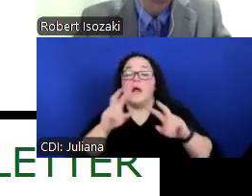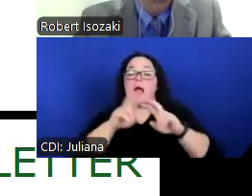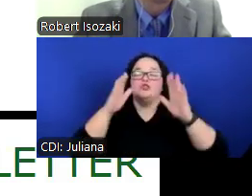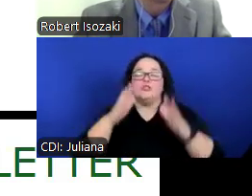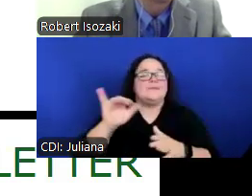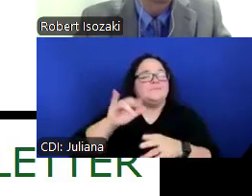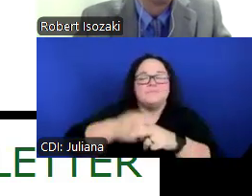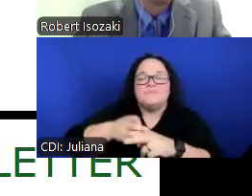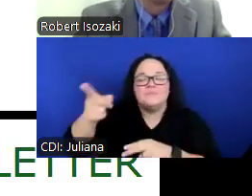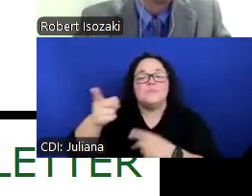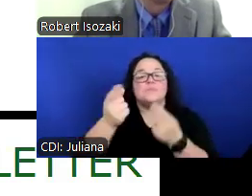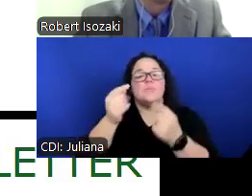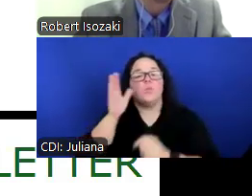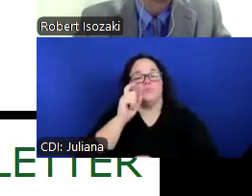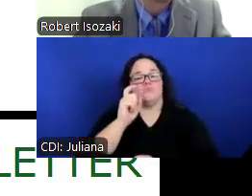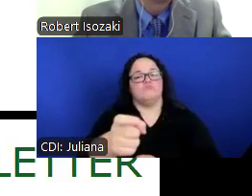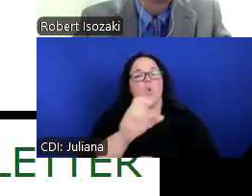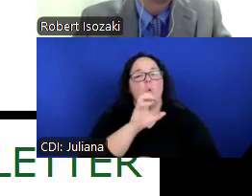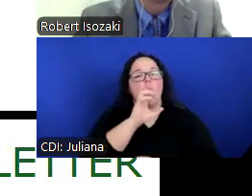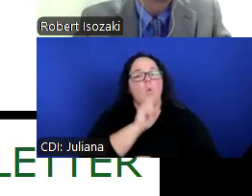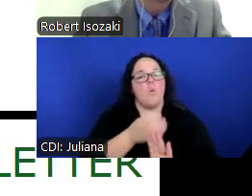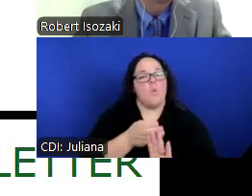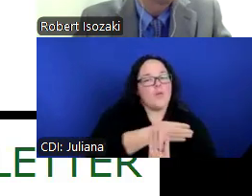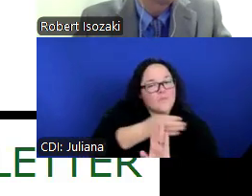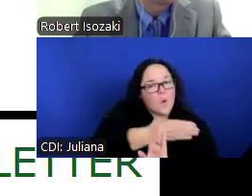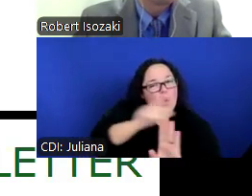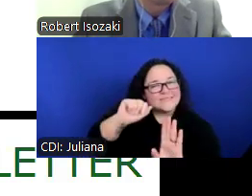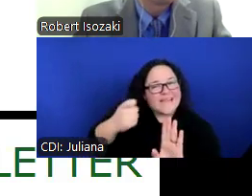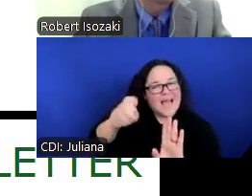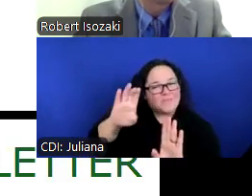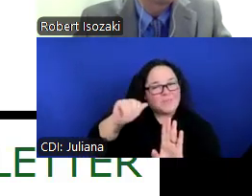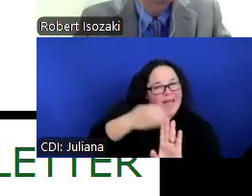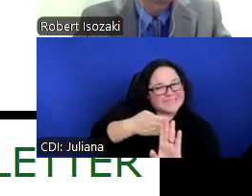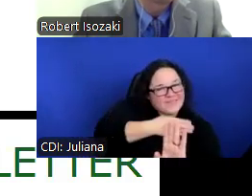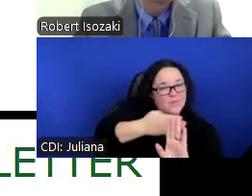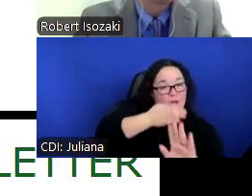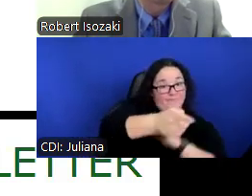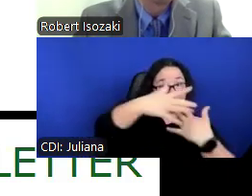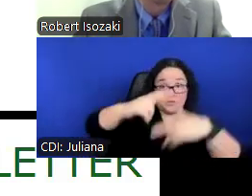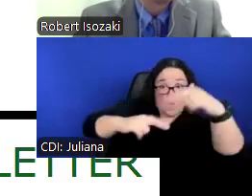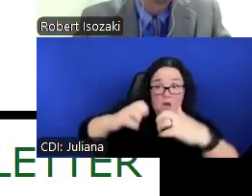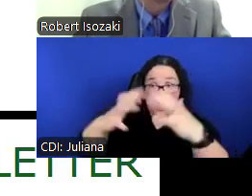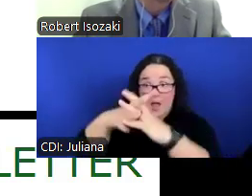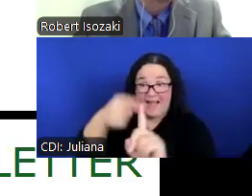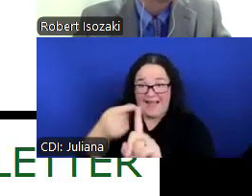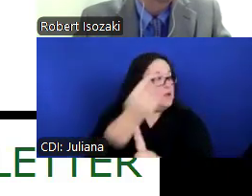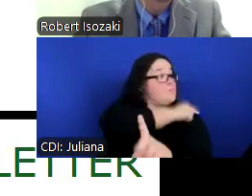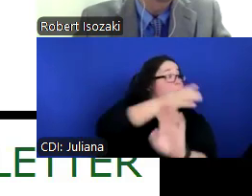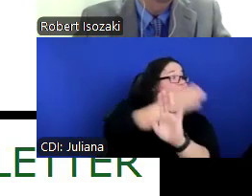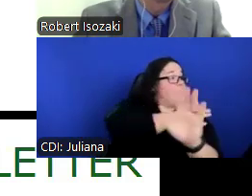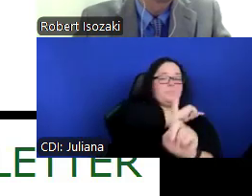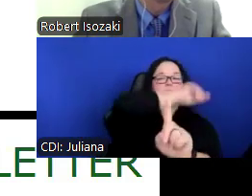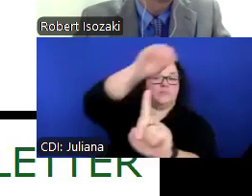completed construction. The confusion, I think, at sometimes occurs when people